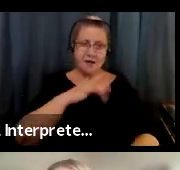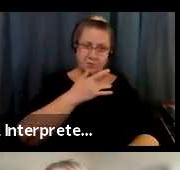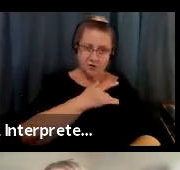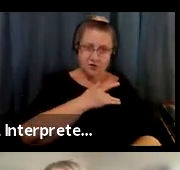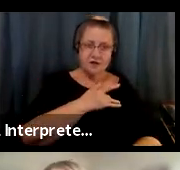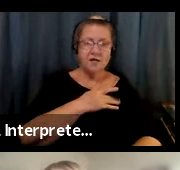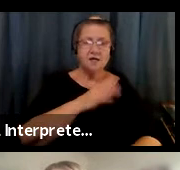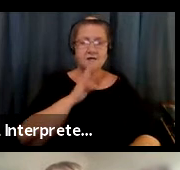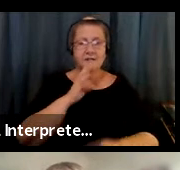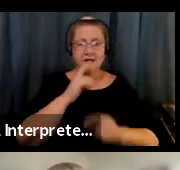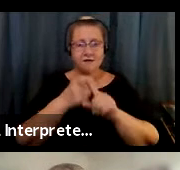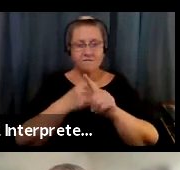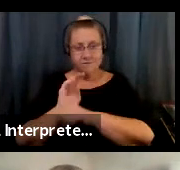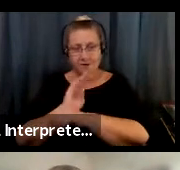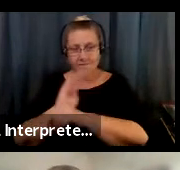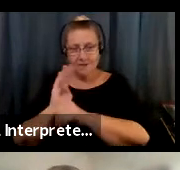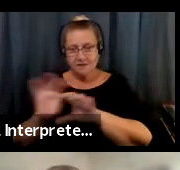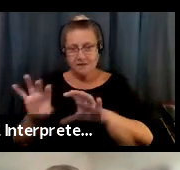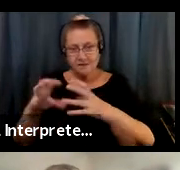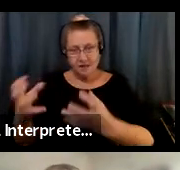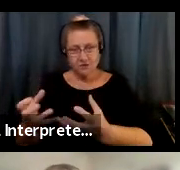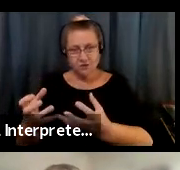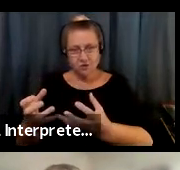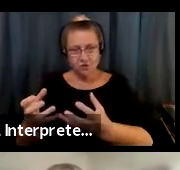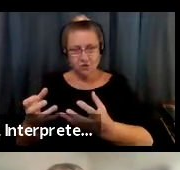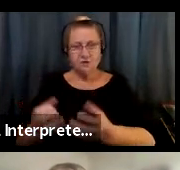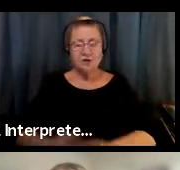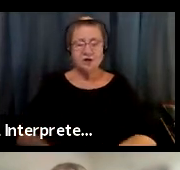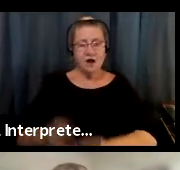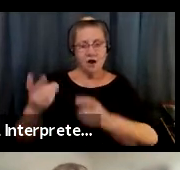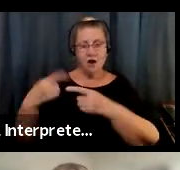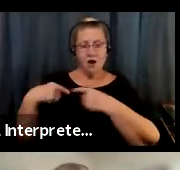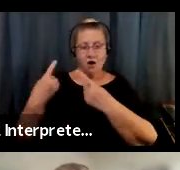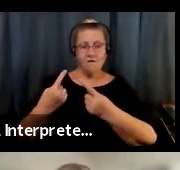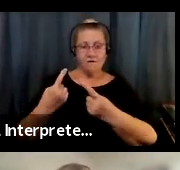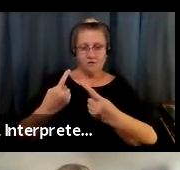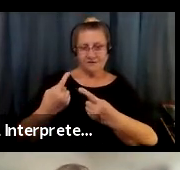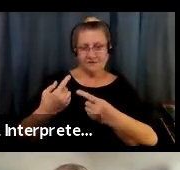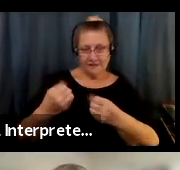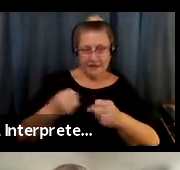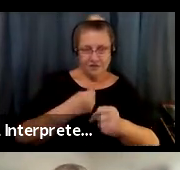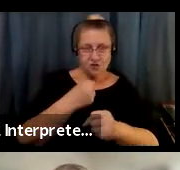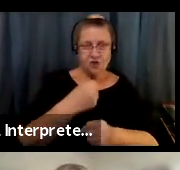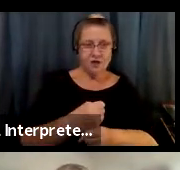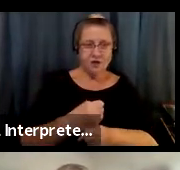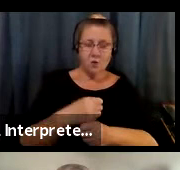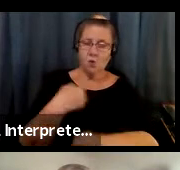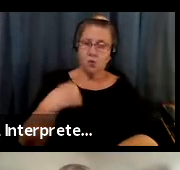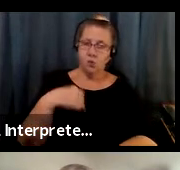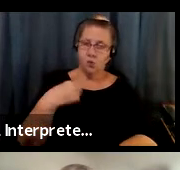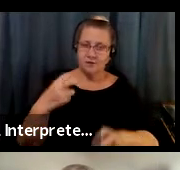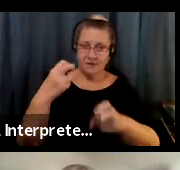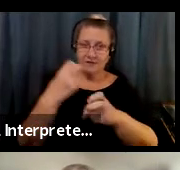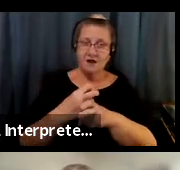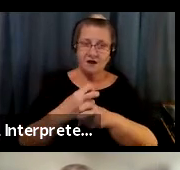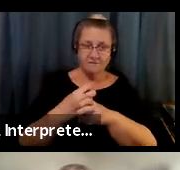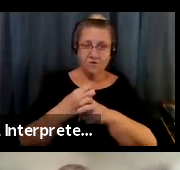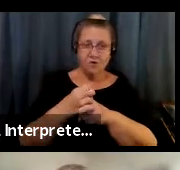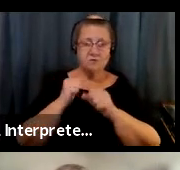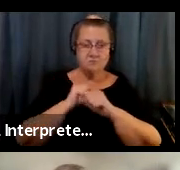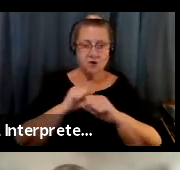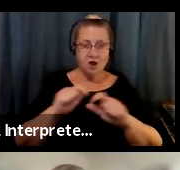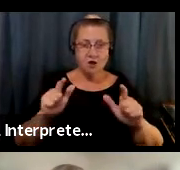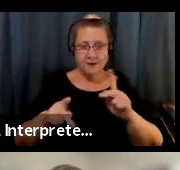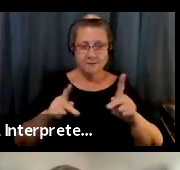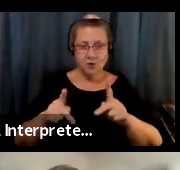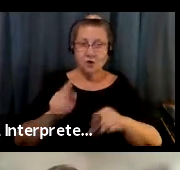from the business sector's perspective, obviously over the last year, it's been tumultuous and difficult like it has for everybody. There have been